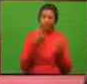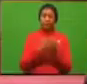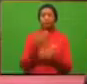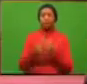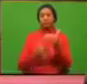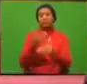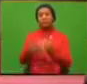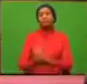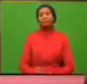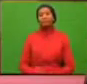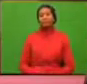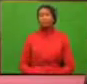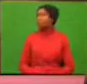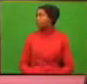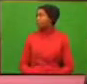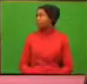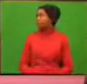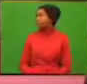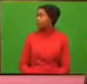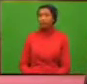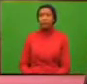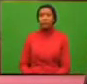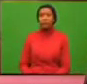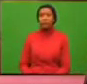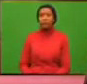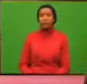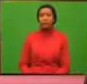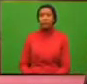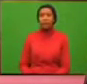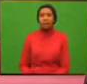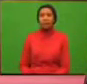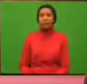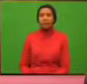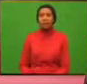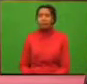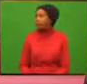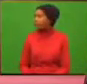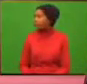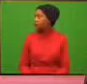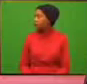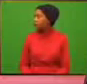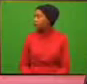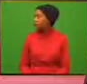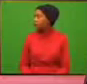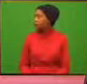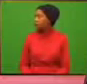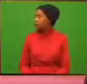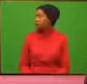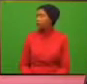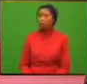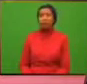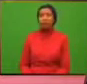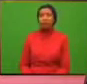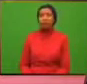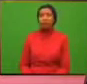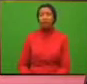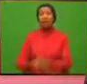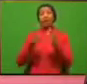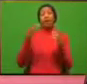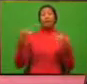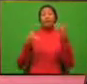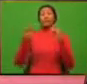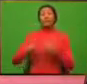Thank you, Madam Speaker. Mr. President, in 2022, the World Bank reported that inequality in South